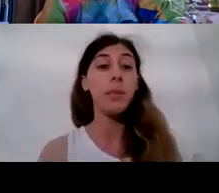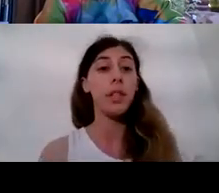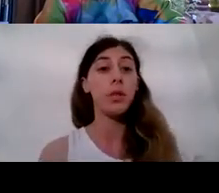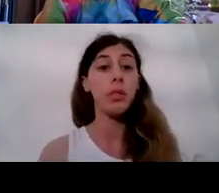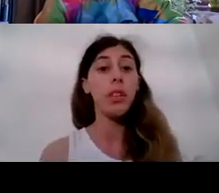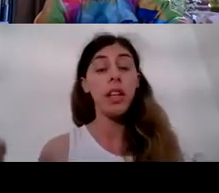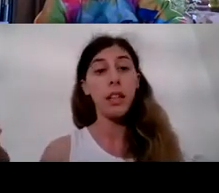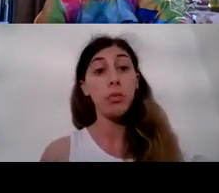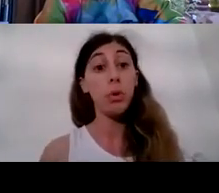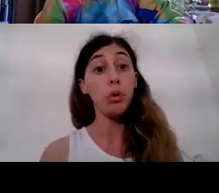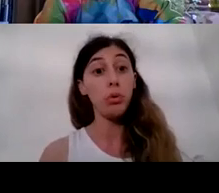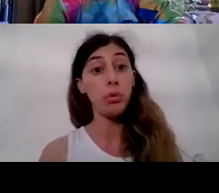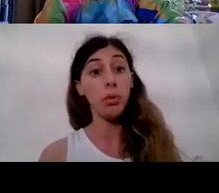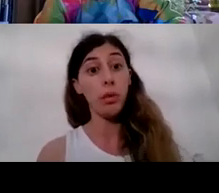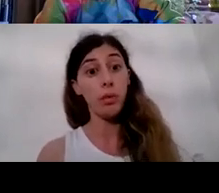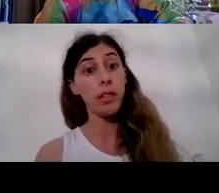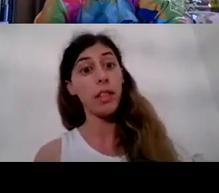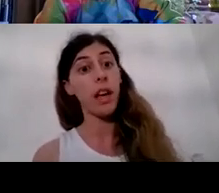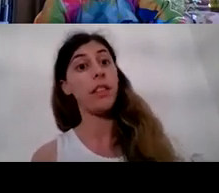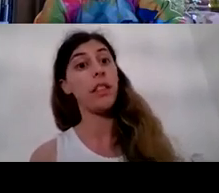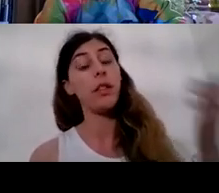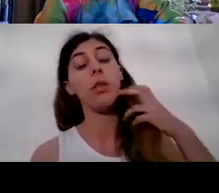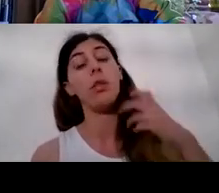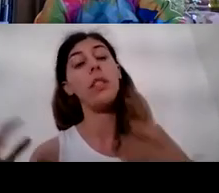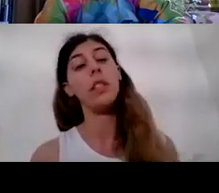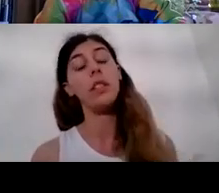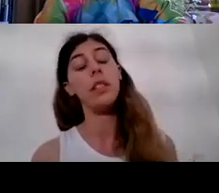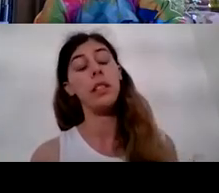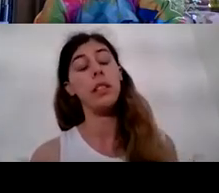anymore. Common law is great,